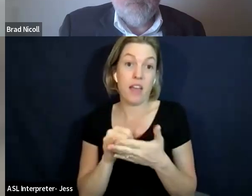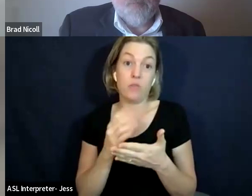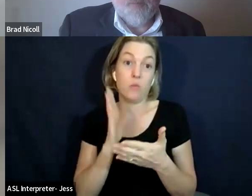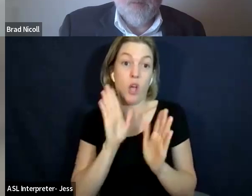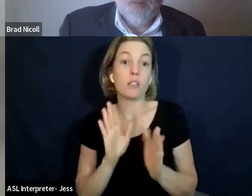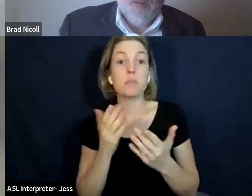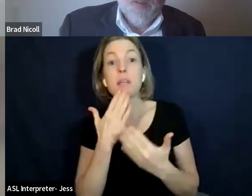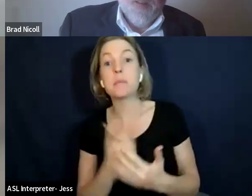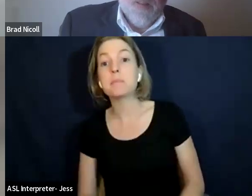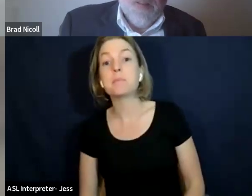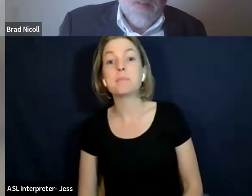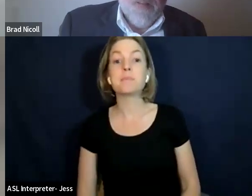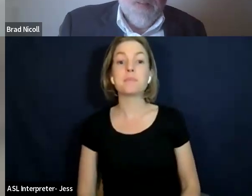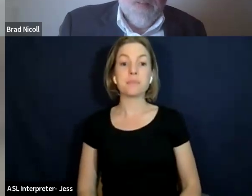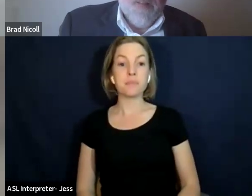Thank you.